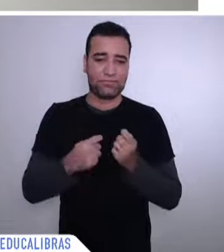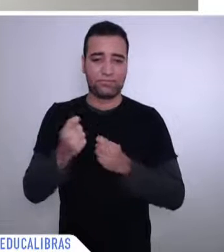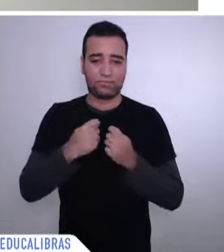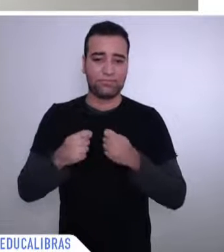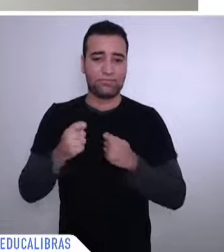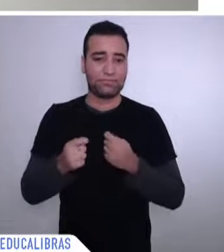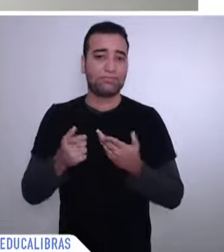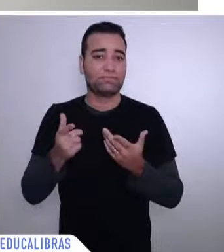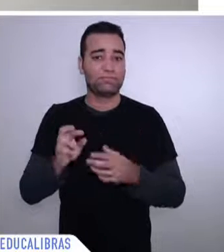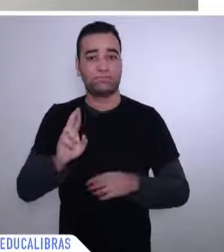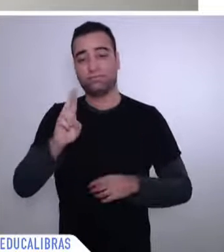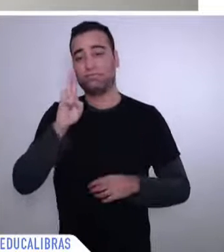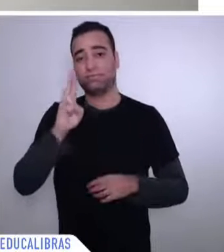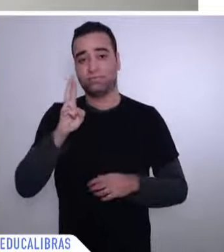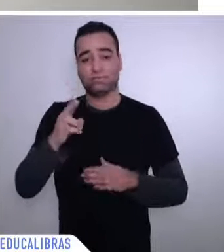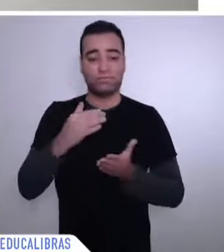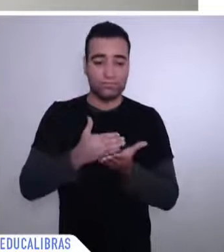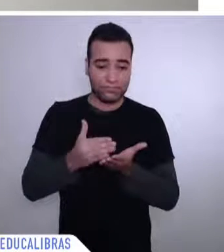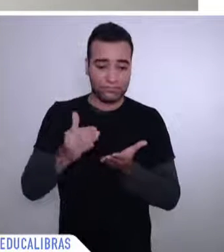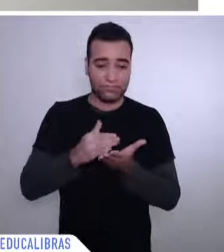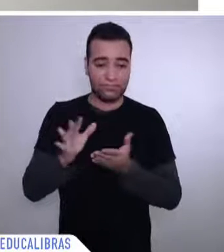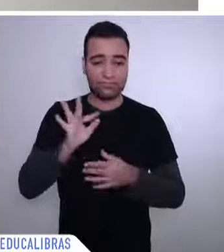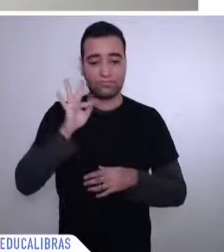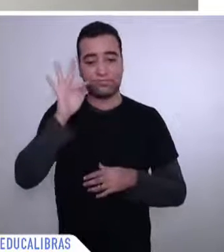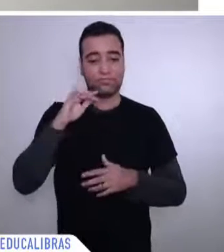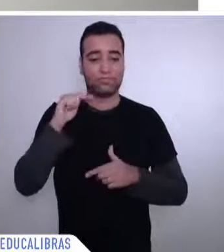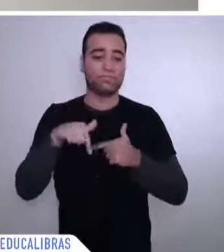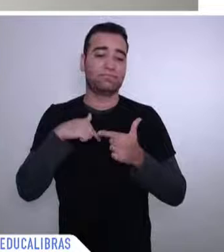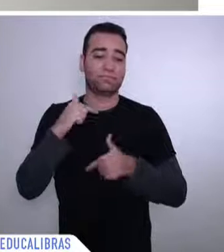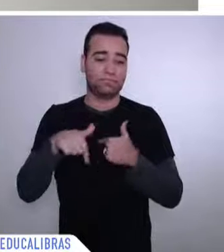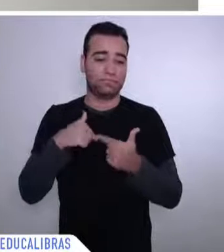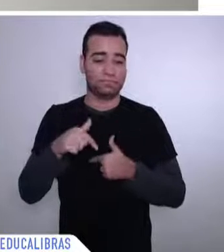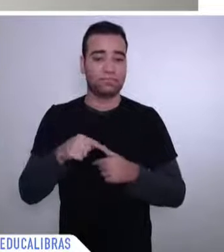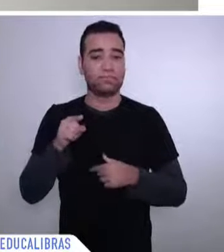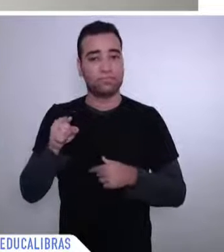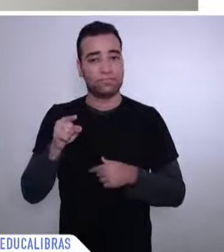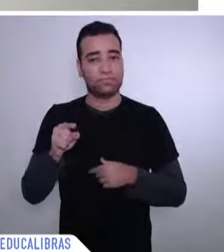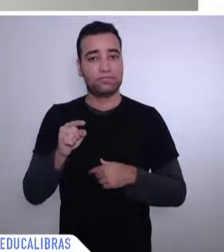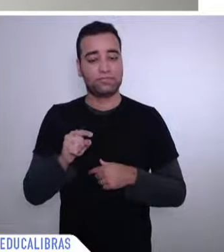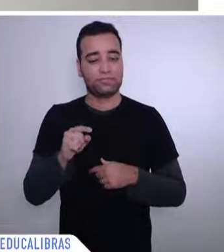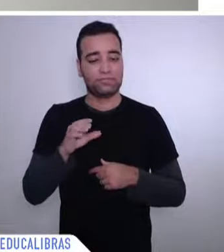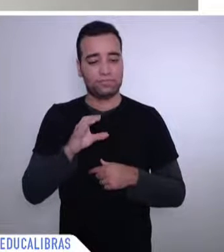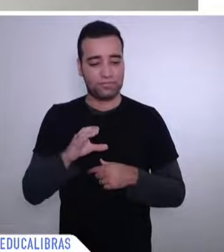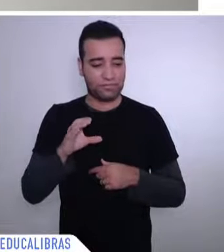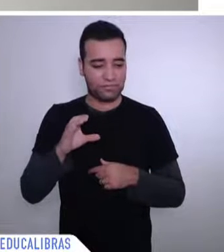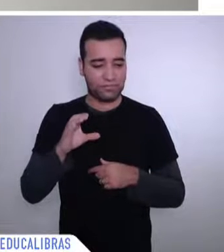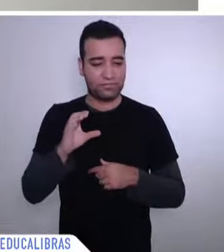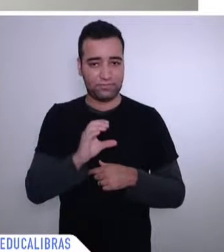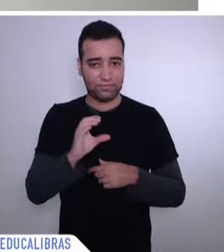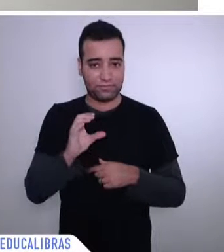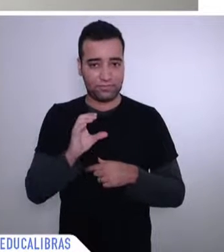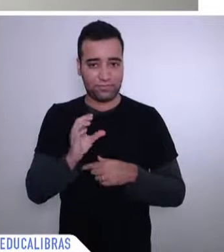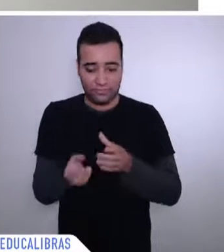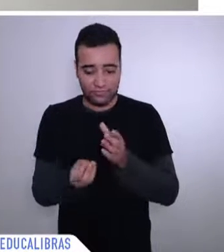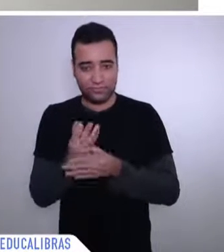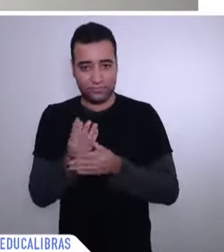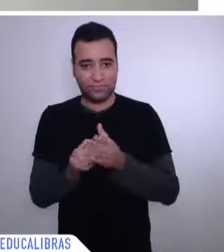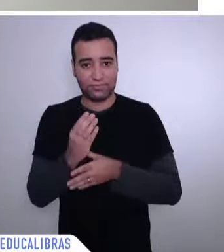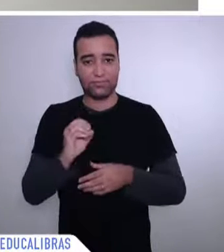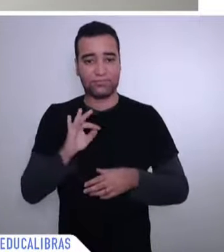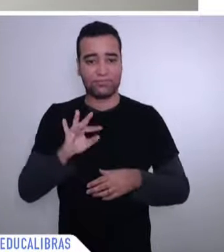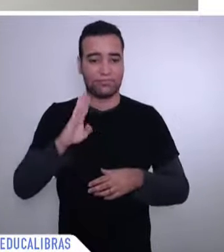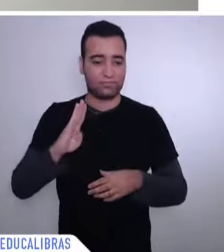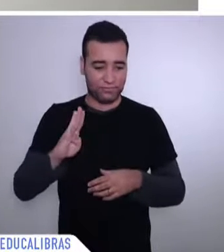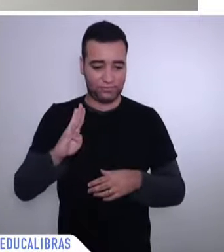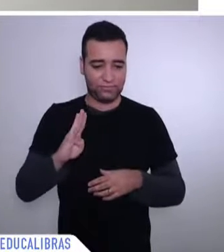current research focuses on working conditions in the platform economy, as well as on the impact of artificial